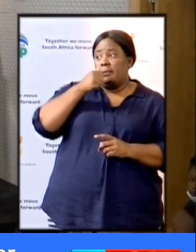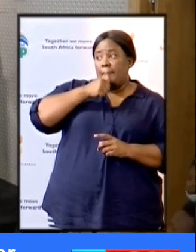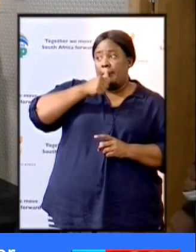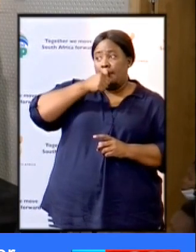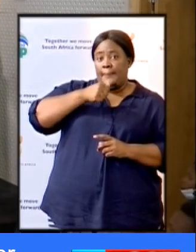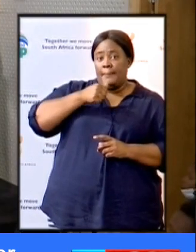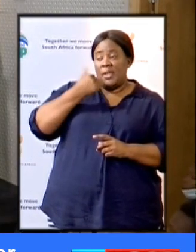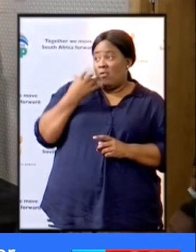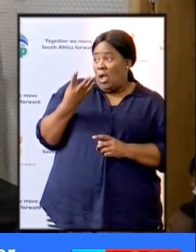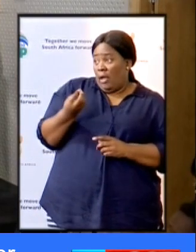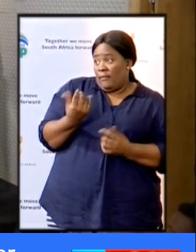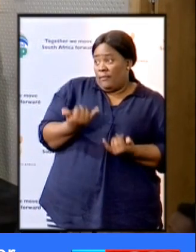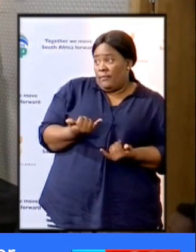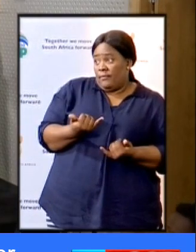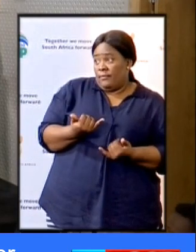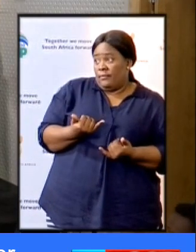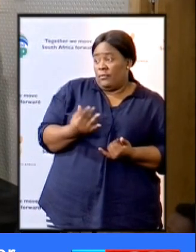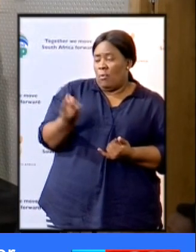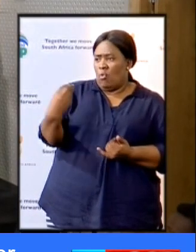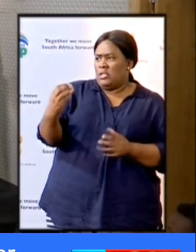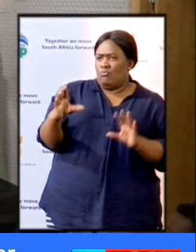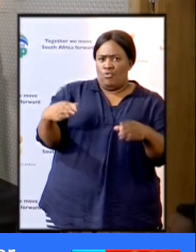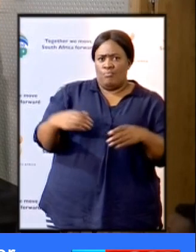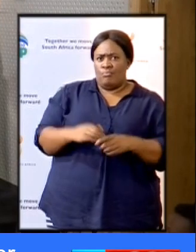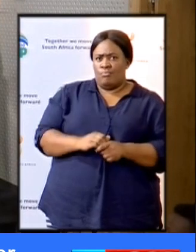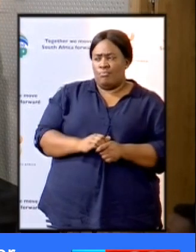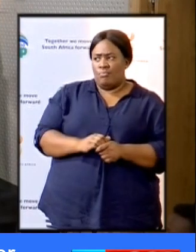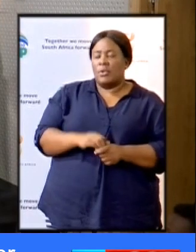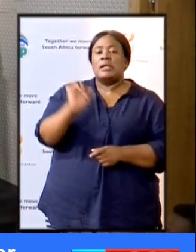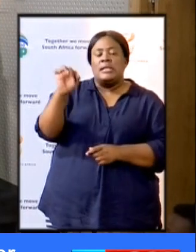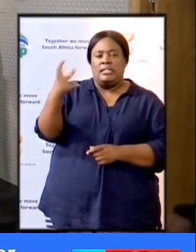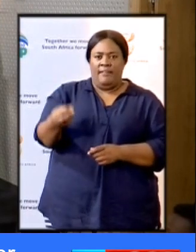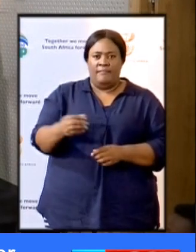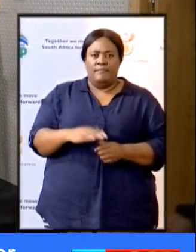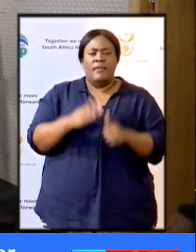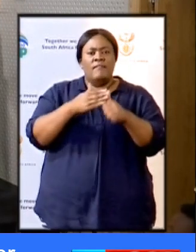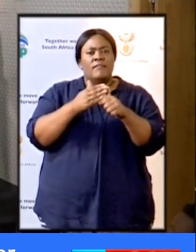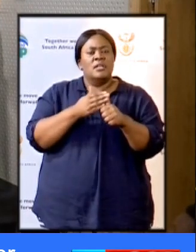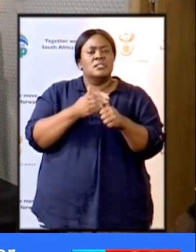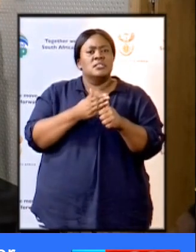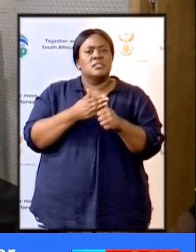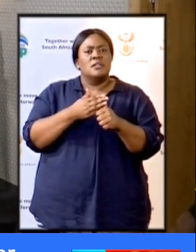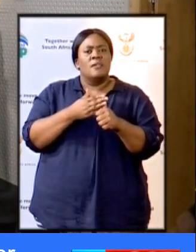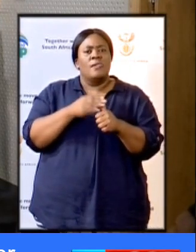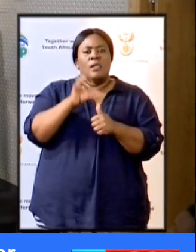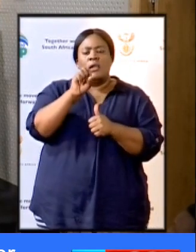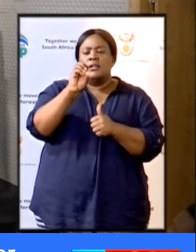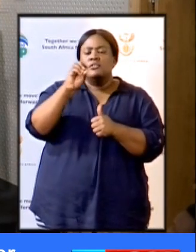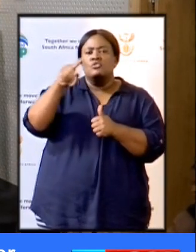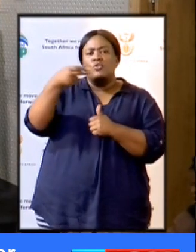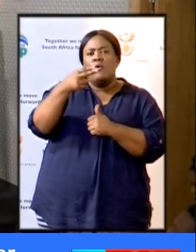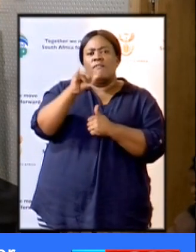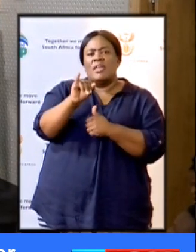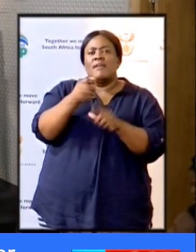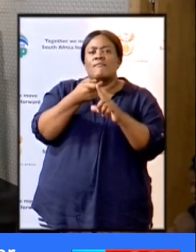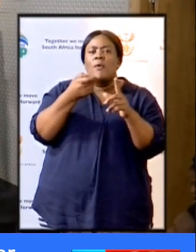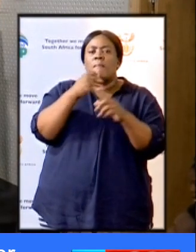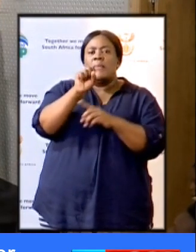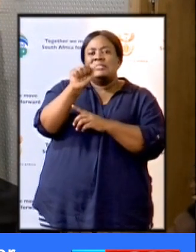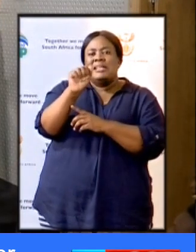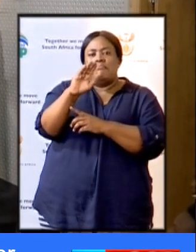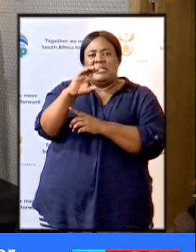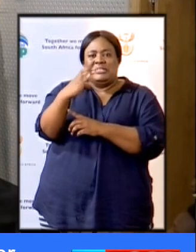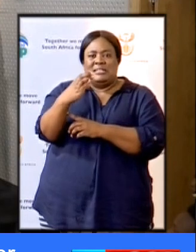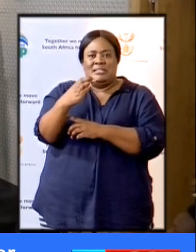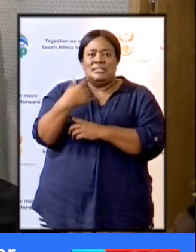Motshekga, if you have them from our WhatsApp group. Yes, Minister. The first one is from Sophie Mkwena from the SABC, and